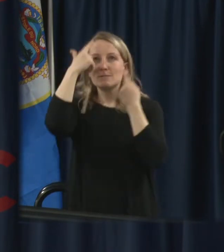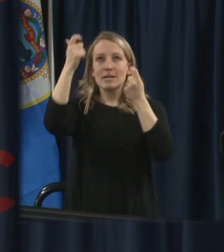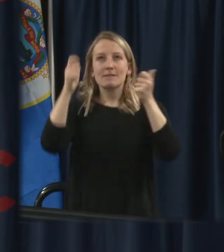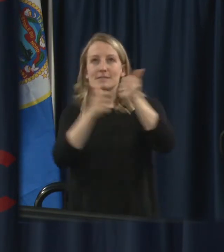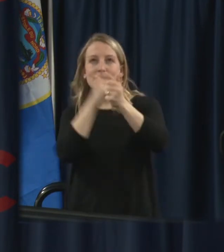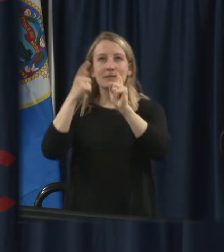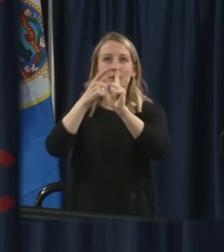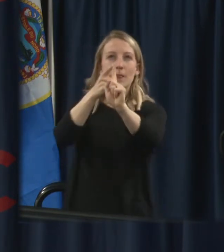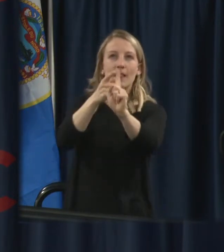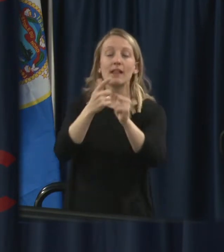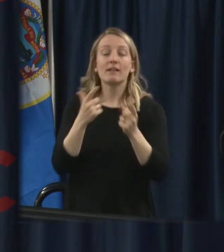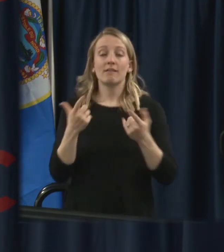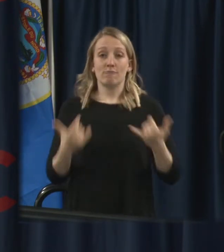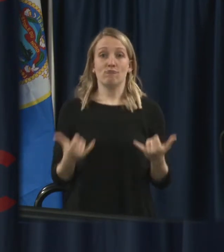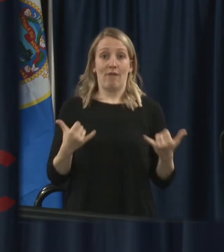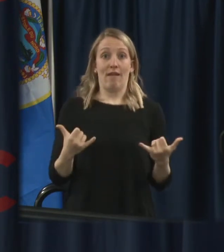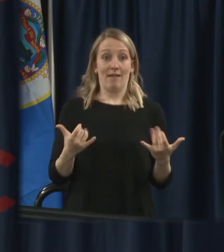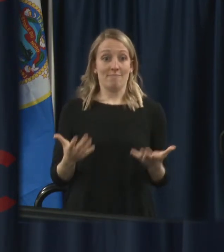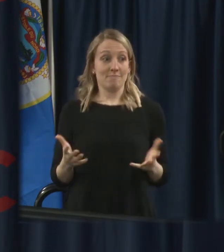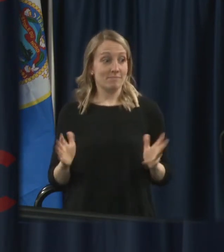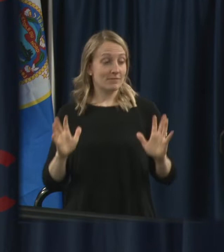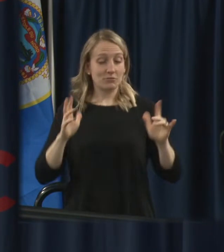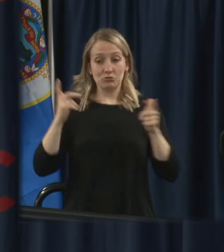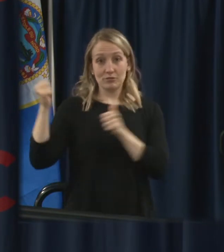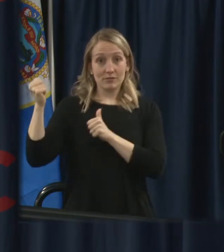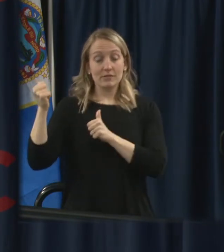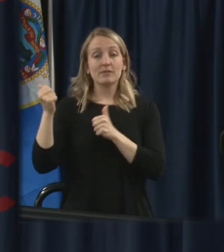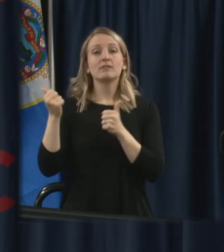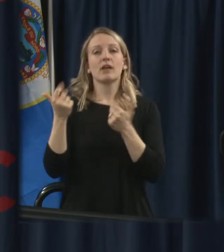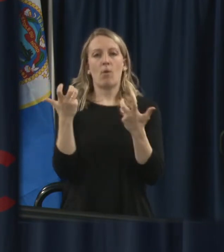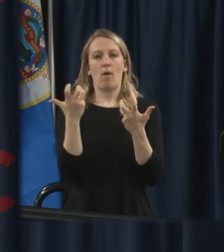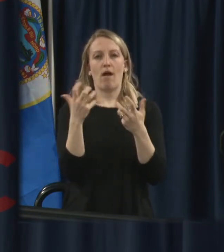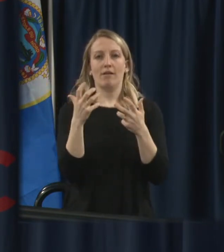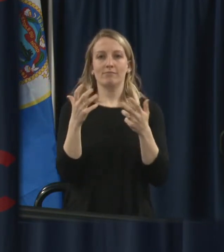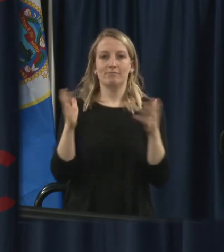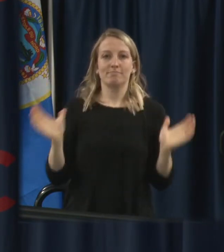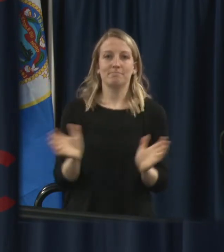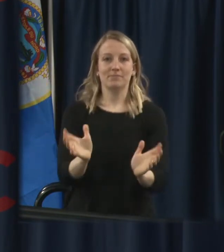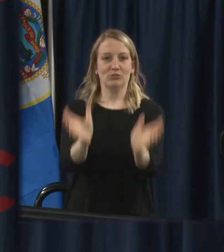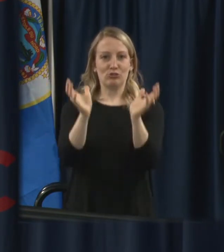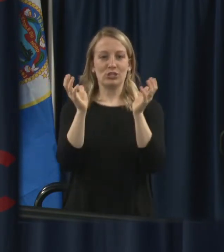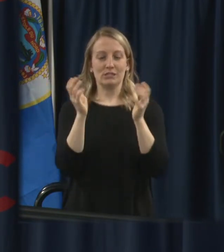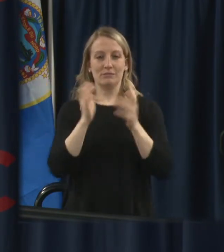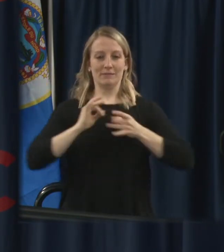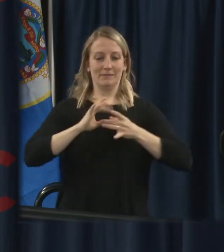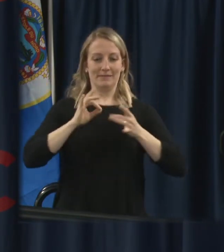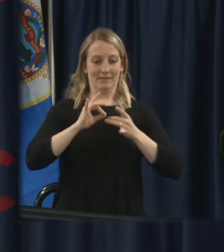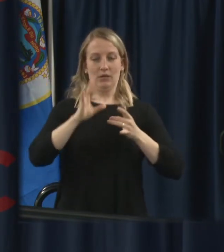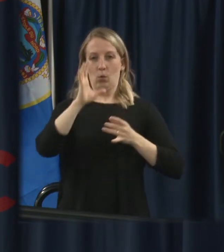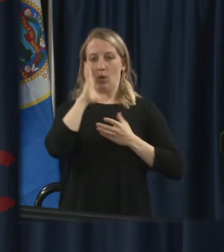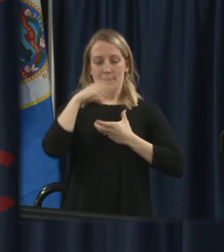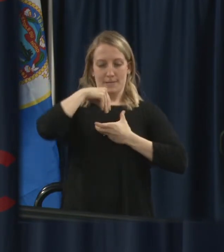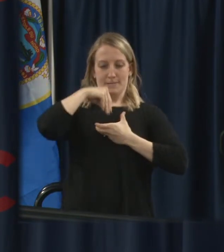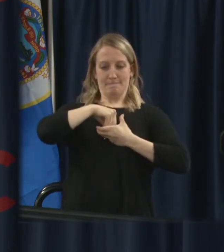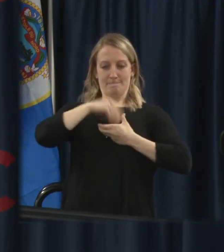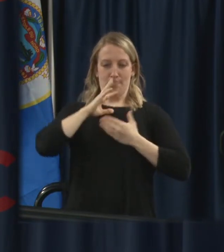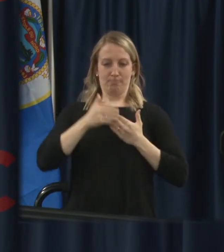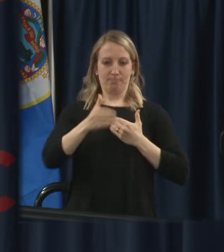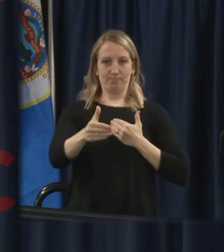and as I leave you here today, let me leave you here with some words of encouragement that I hope you carry on with this next chapter of